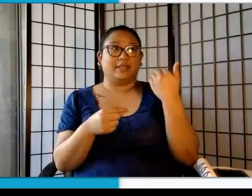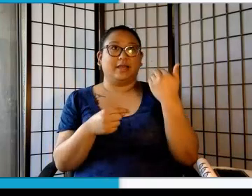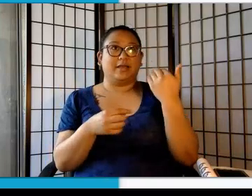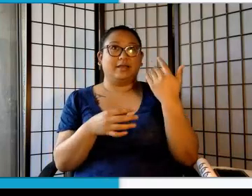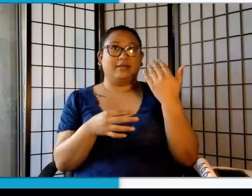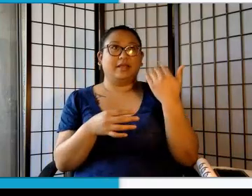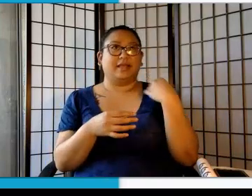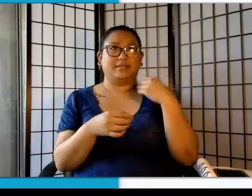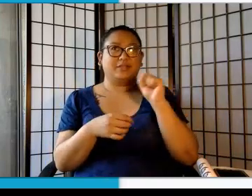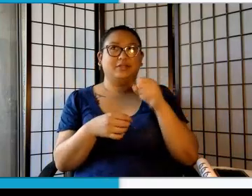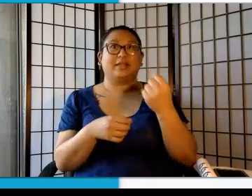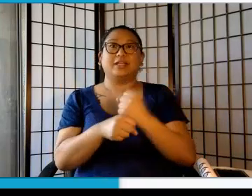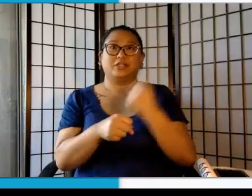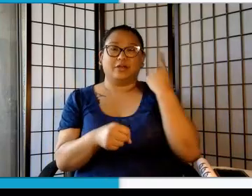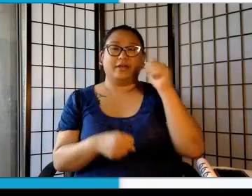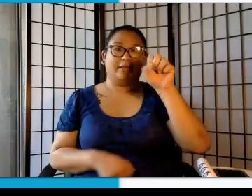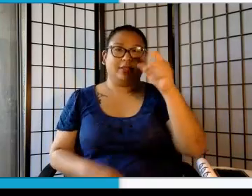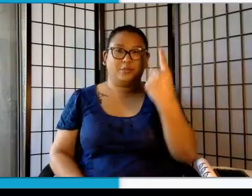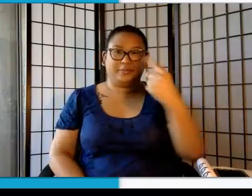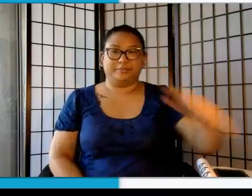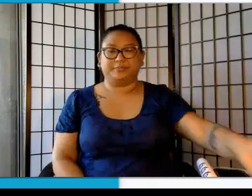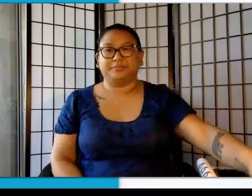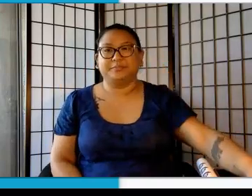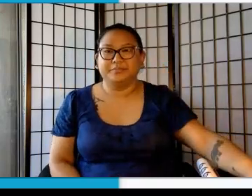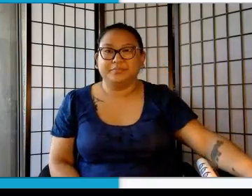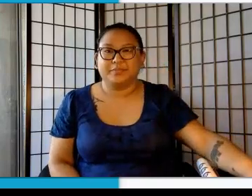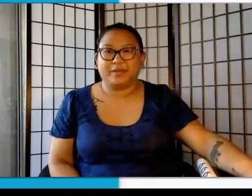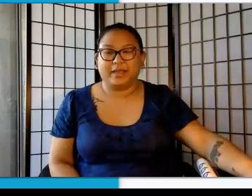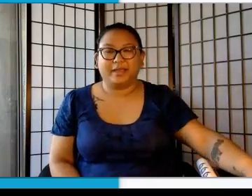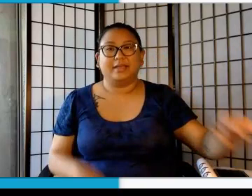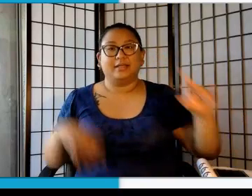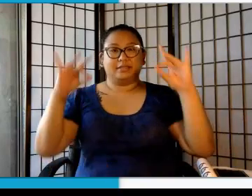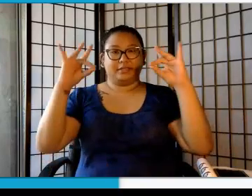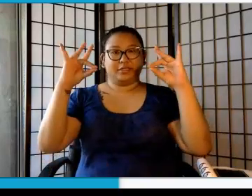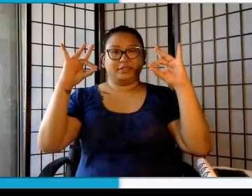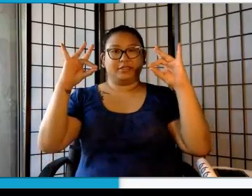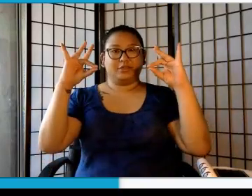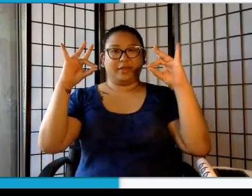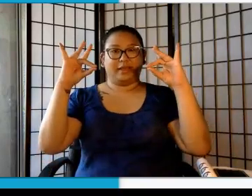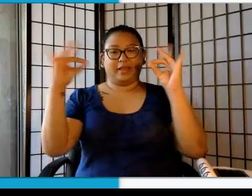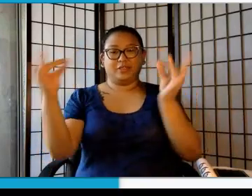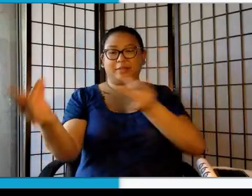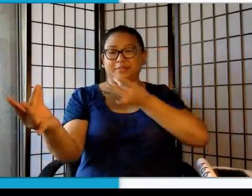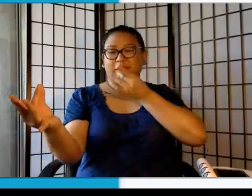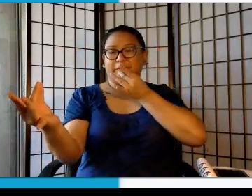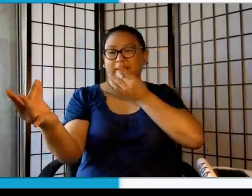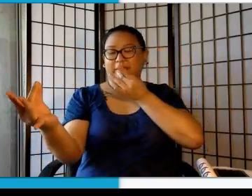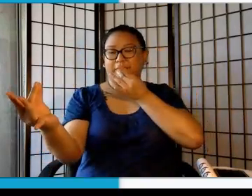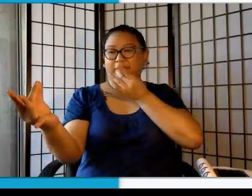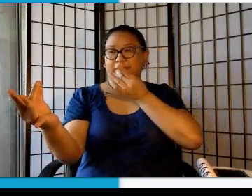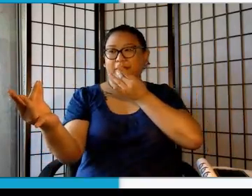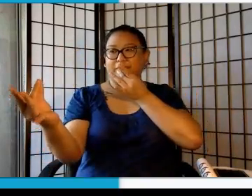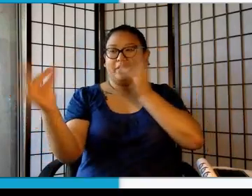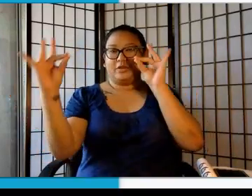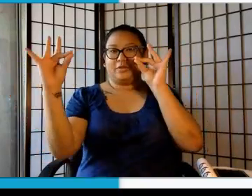signs, not last semester, last year in ASL 1. Okay. Delicious is 2 8-hand shapes, dominant hand